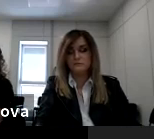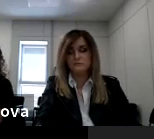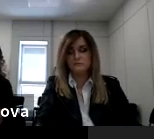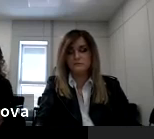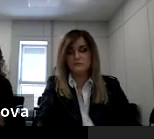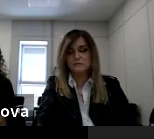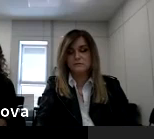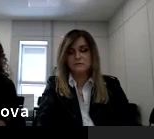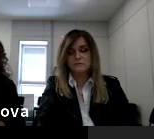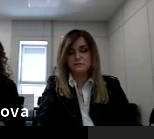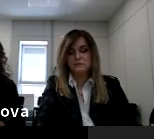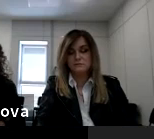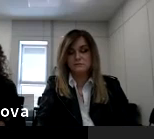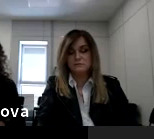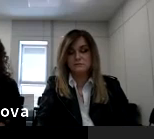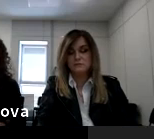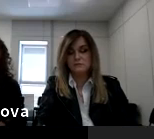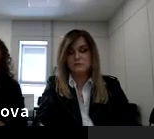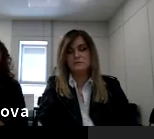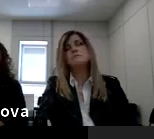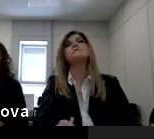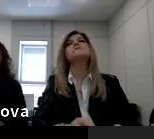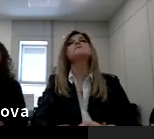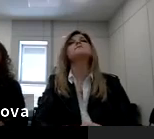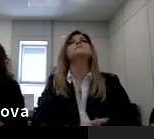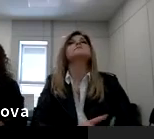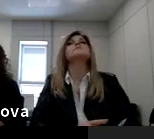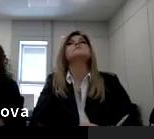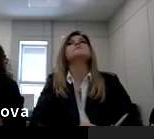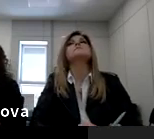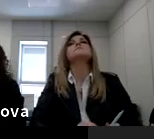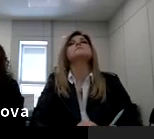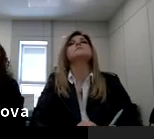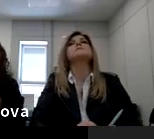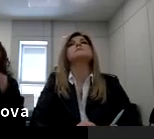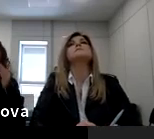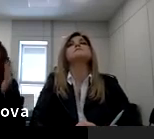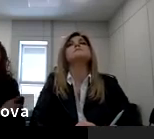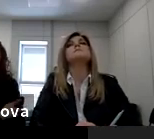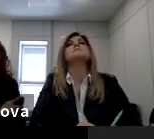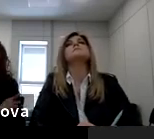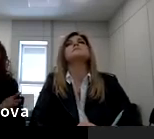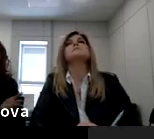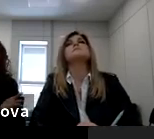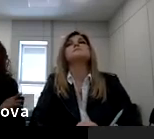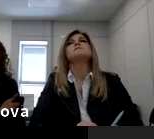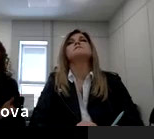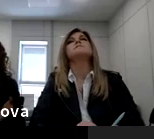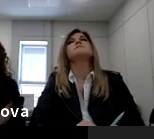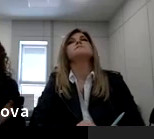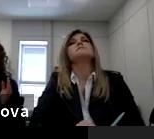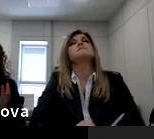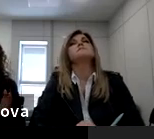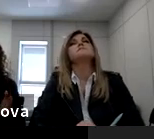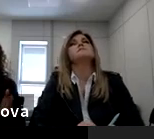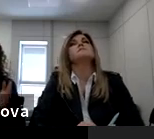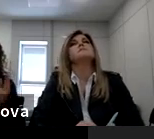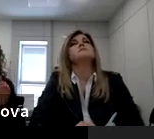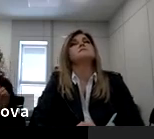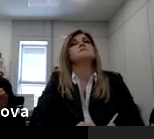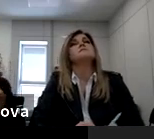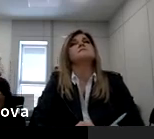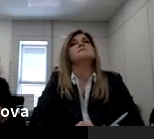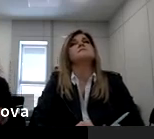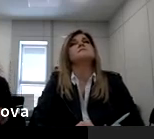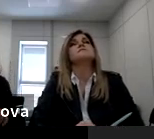don't. You need probably 65 and 125. You probably don't need 85. But still,